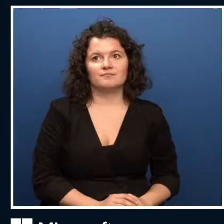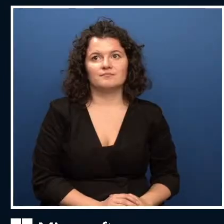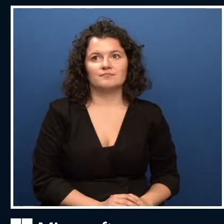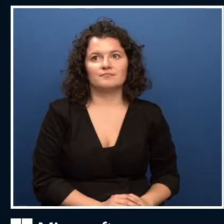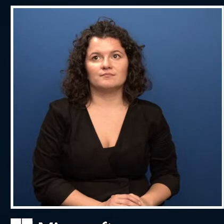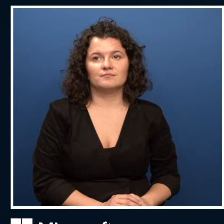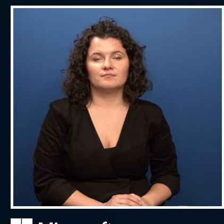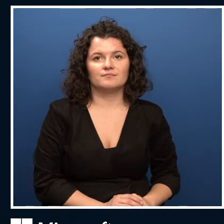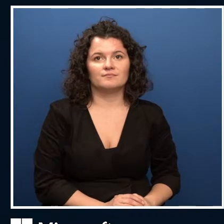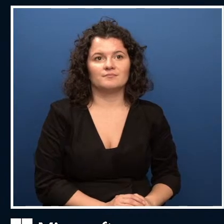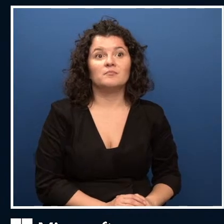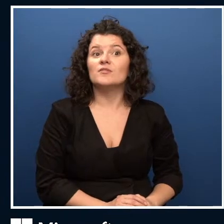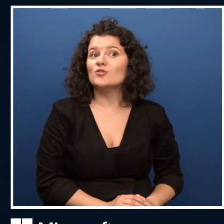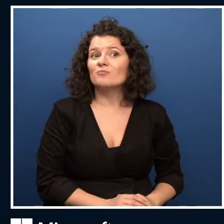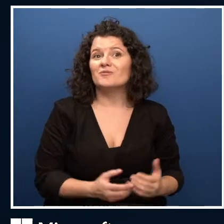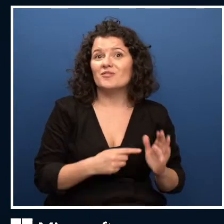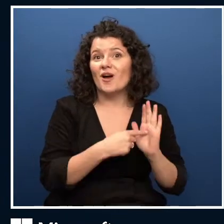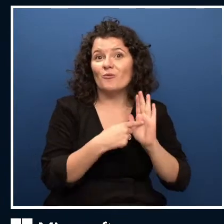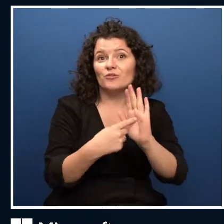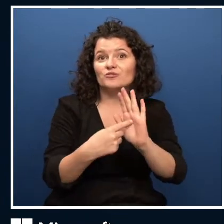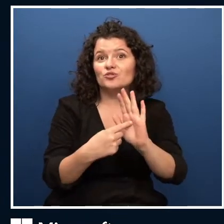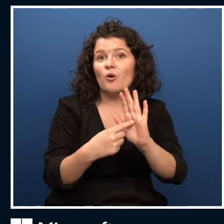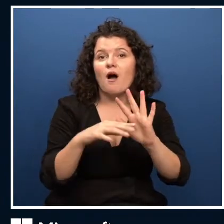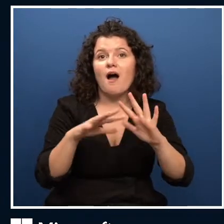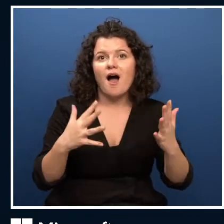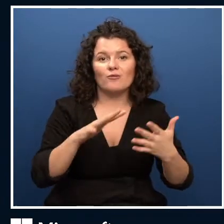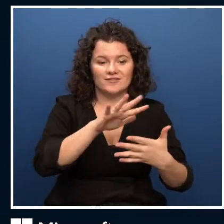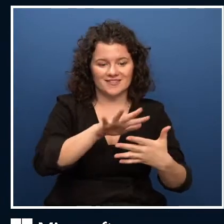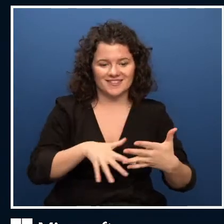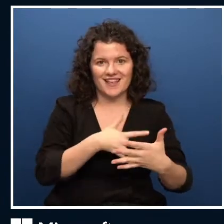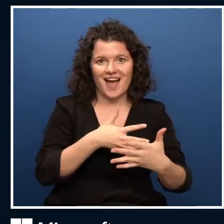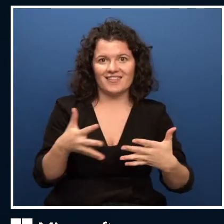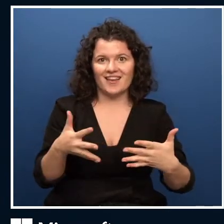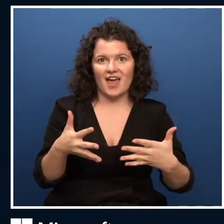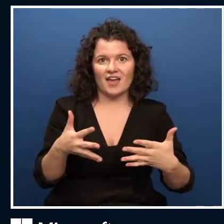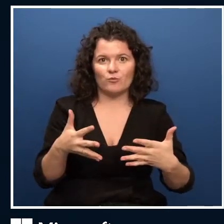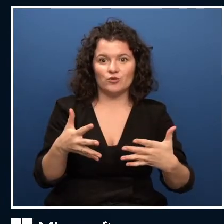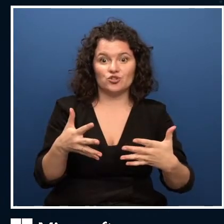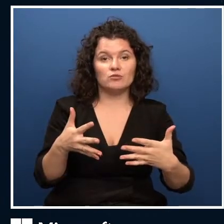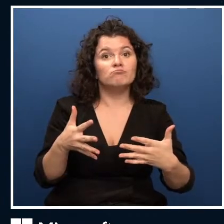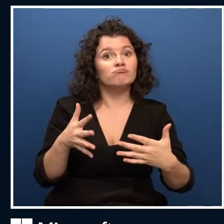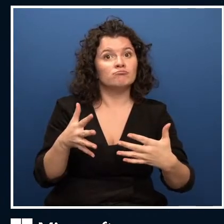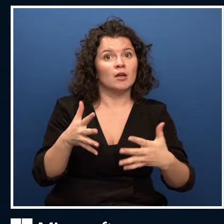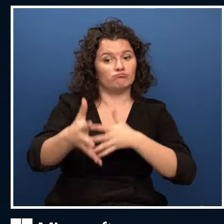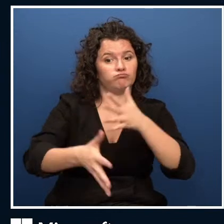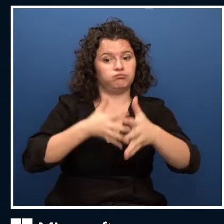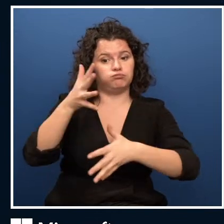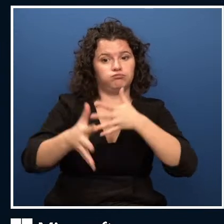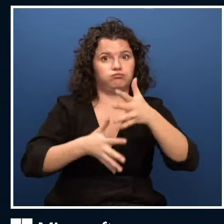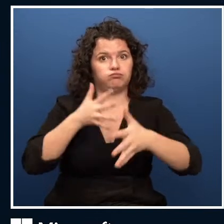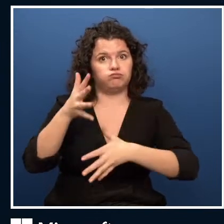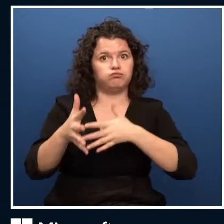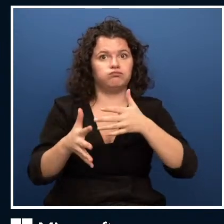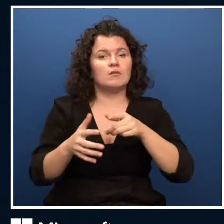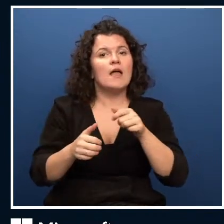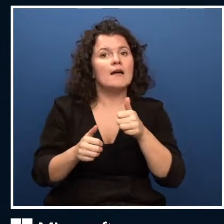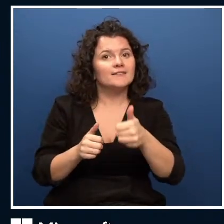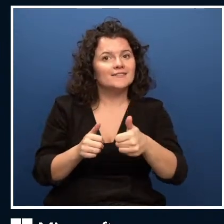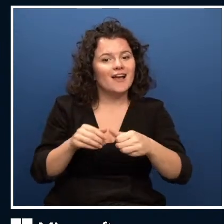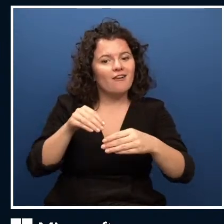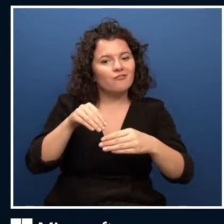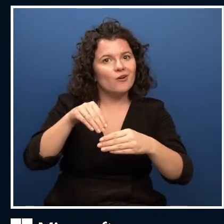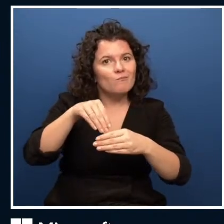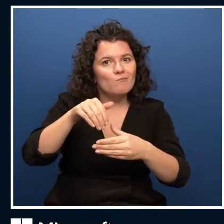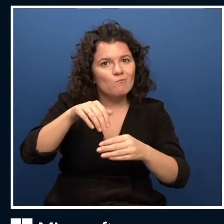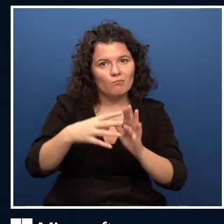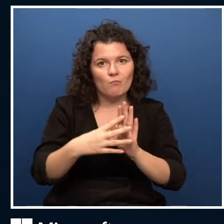model to basically improve my understanding of building deep learning models. So